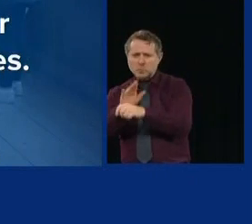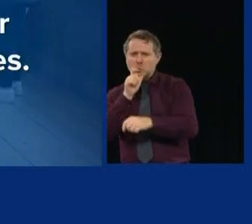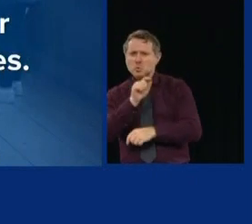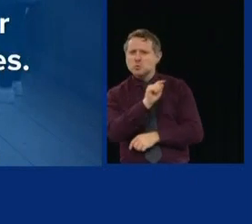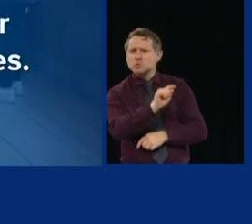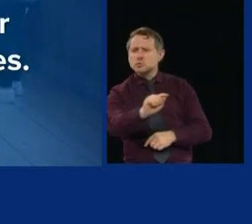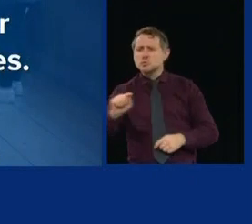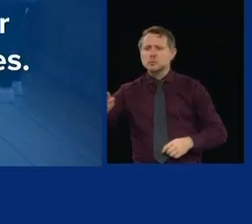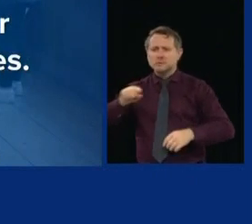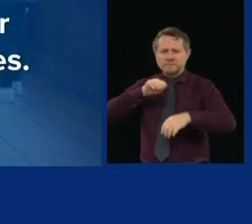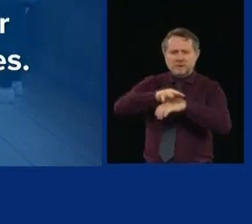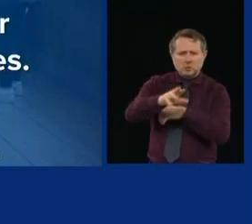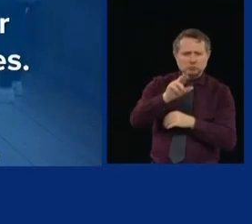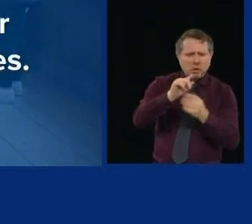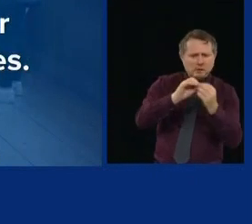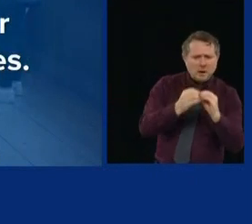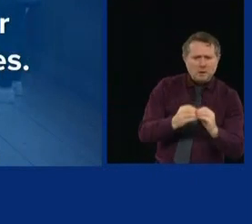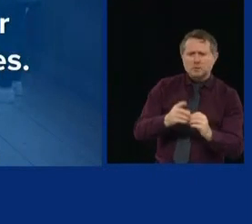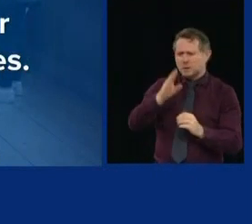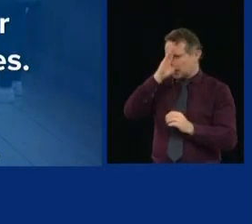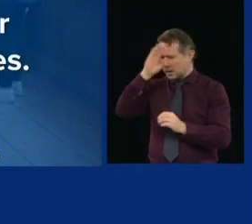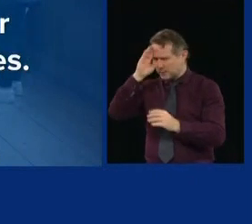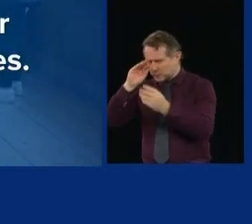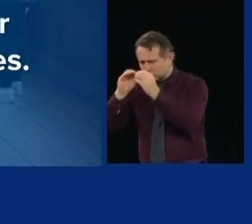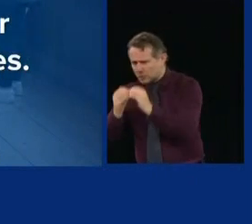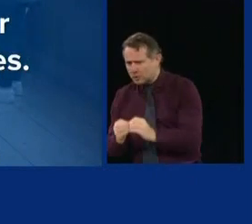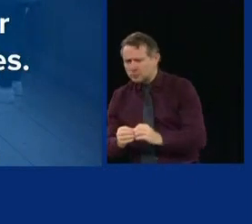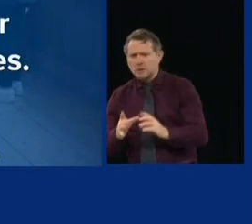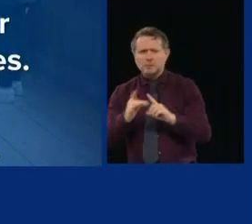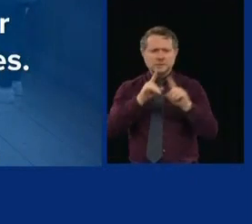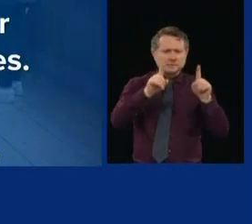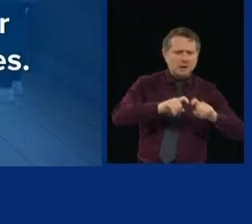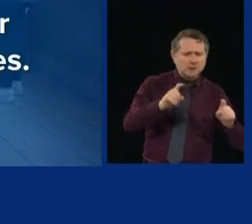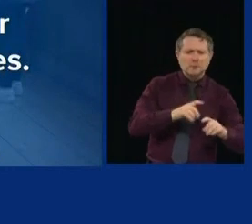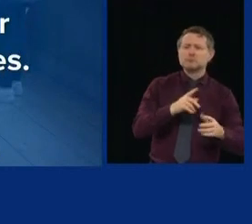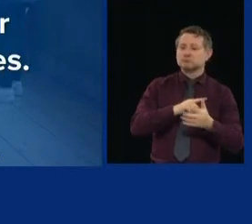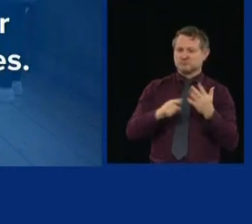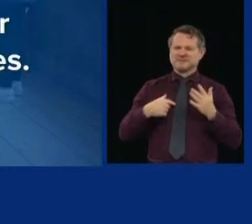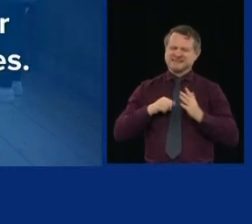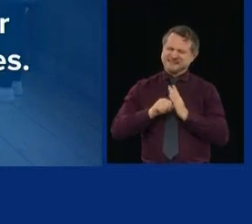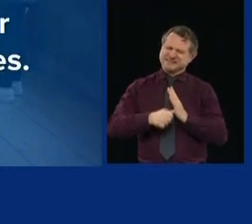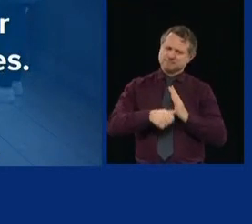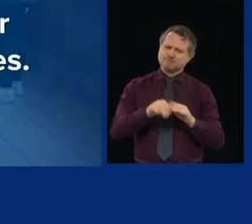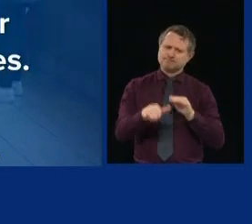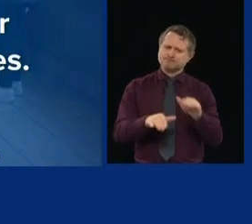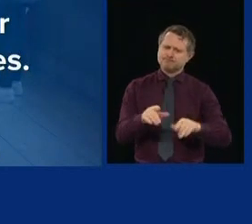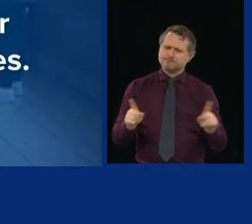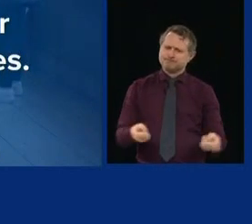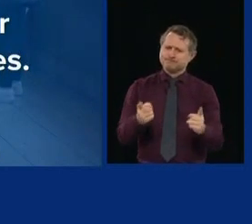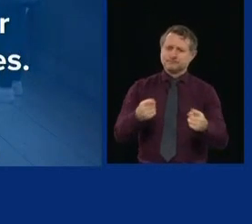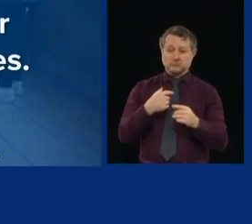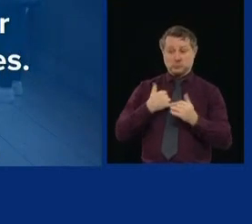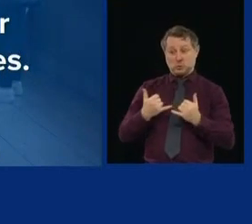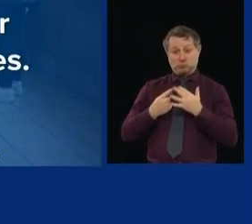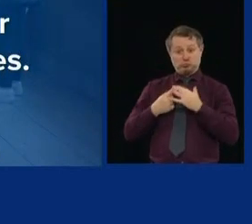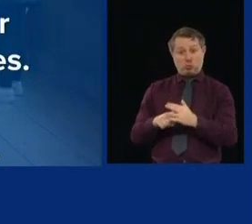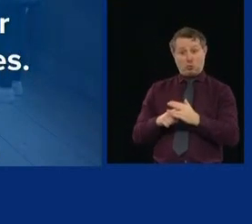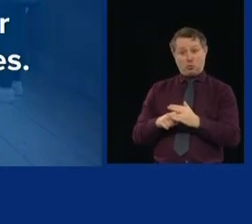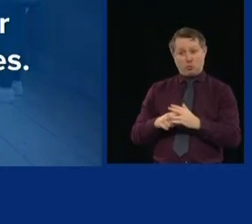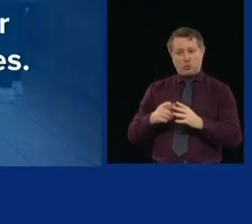rates. And I can't stress this enough. We're starting to turn the valve, one of my